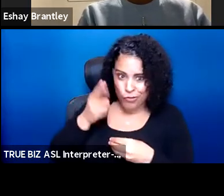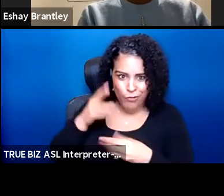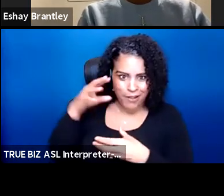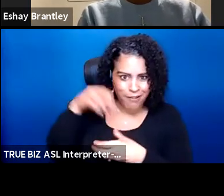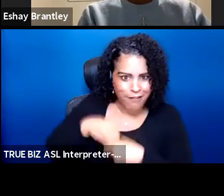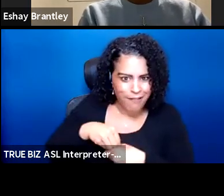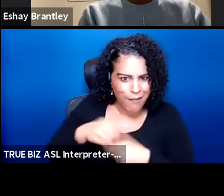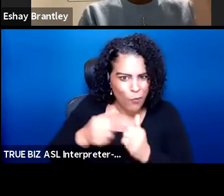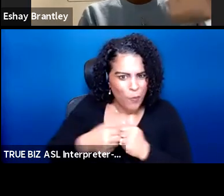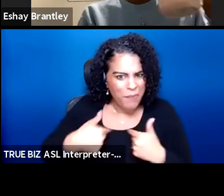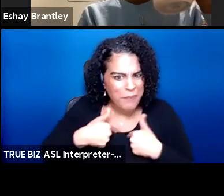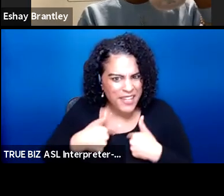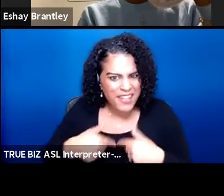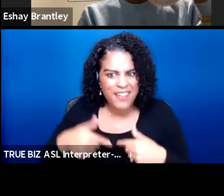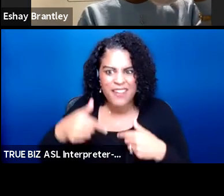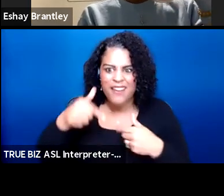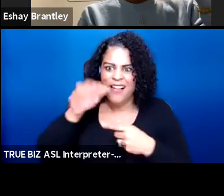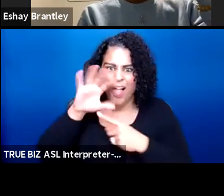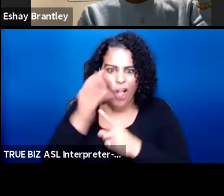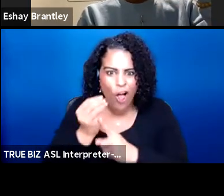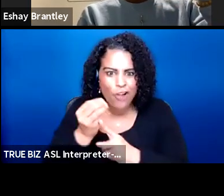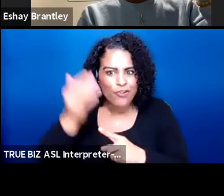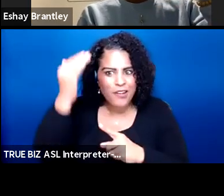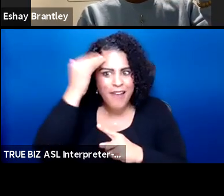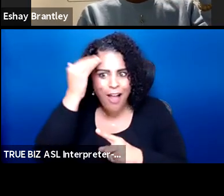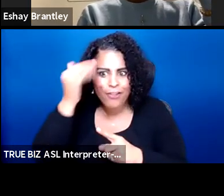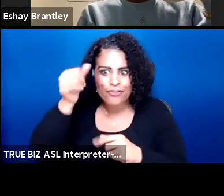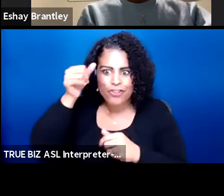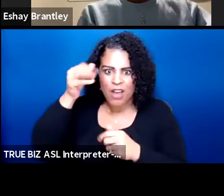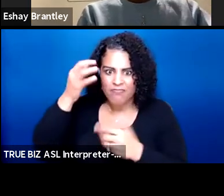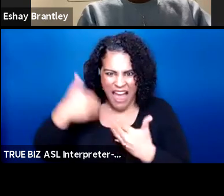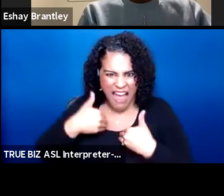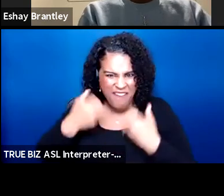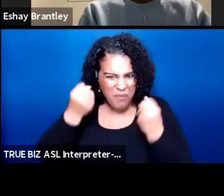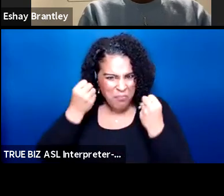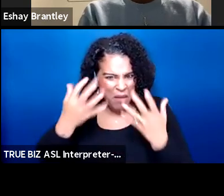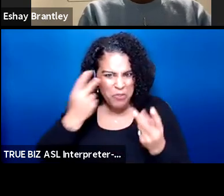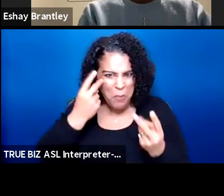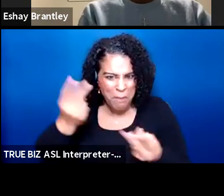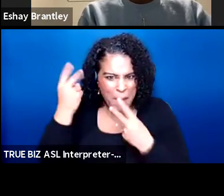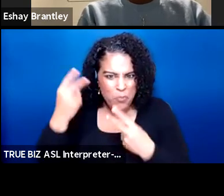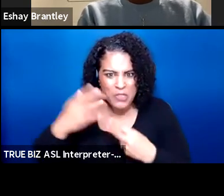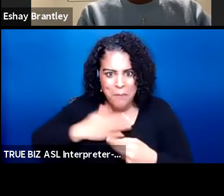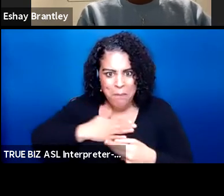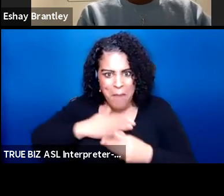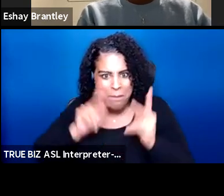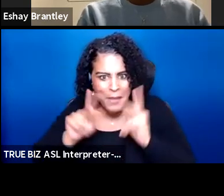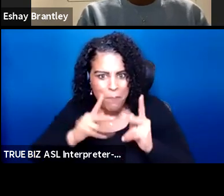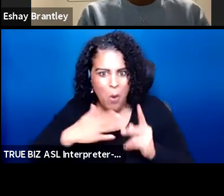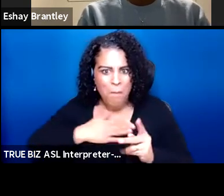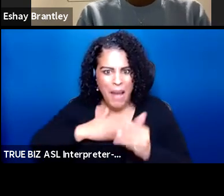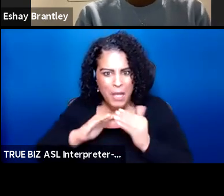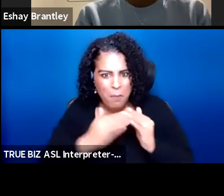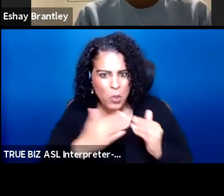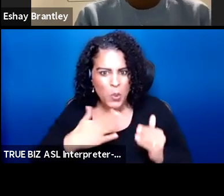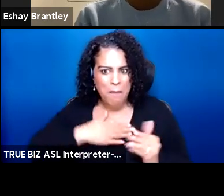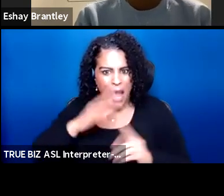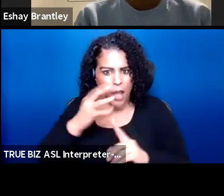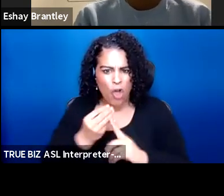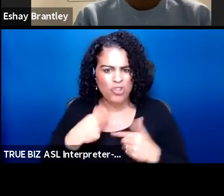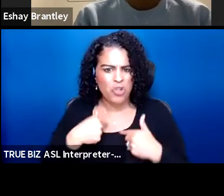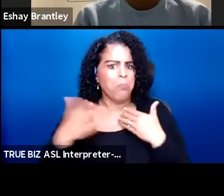all of the cultural knowledge and memory knowledge that you come with from your people, your culture, your community doesn't